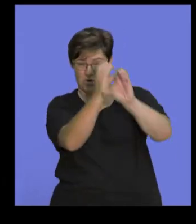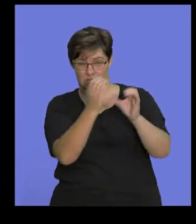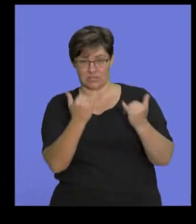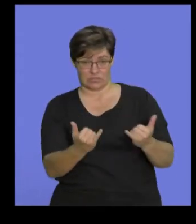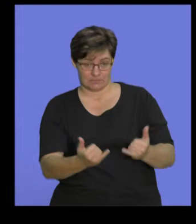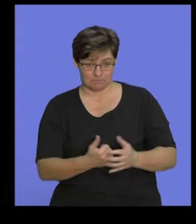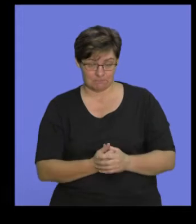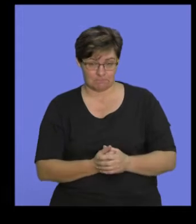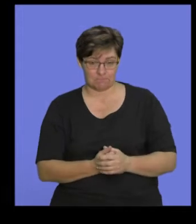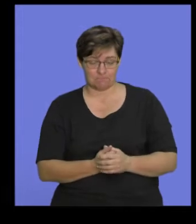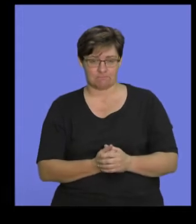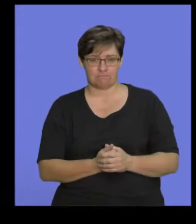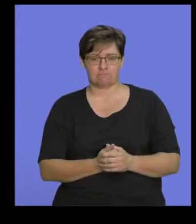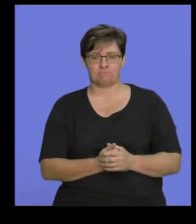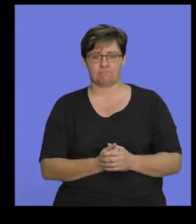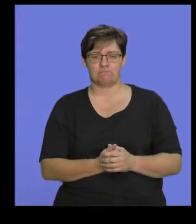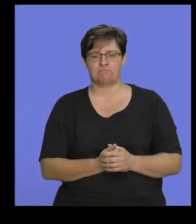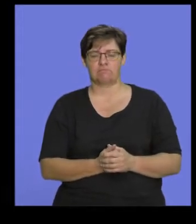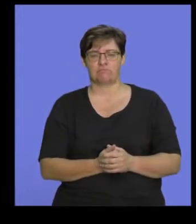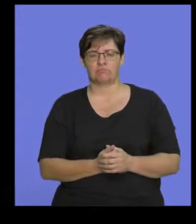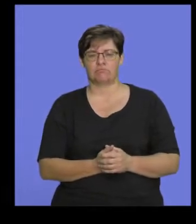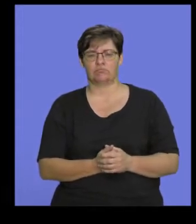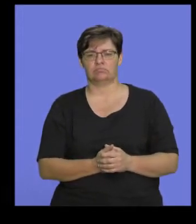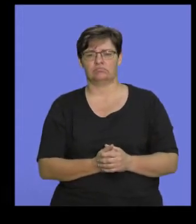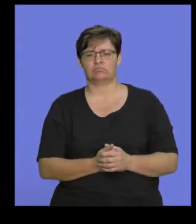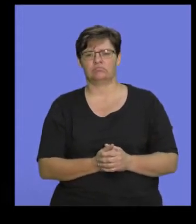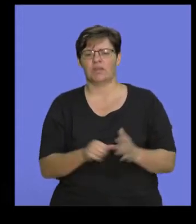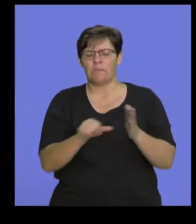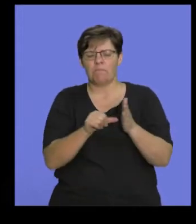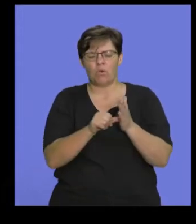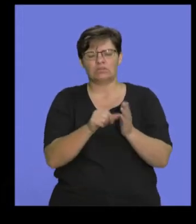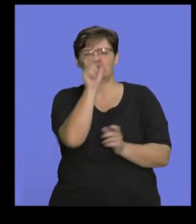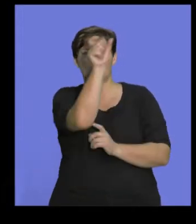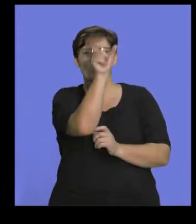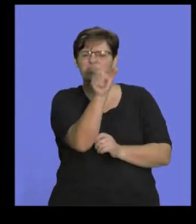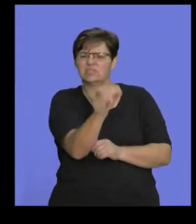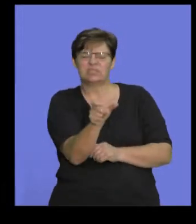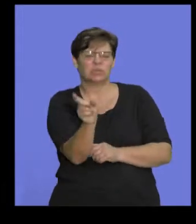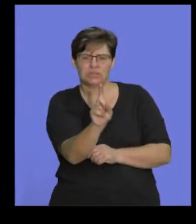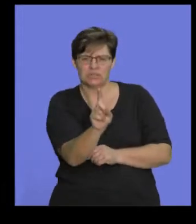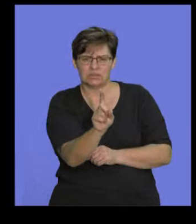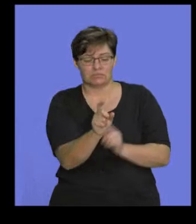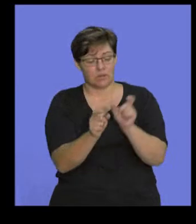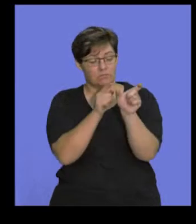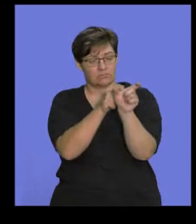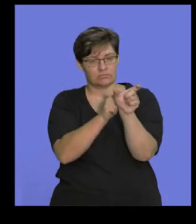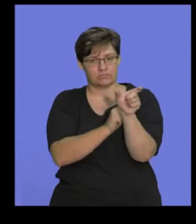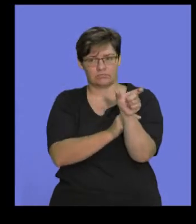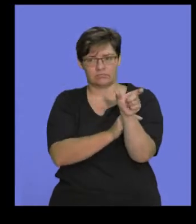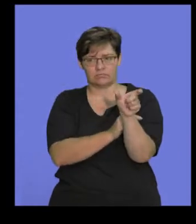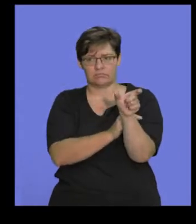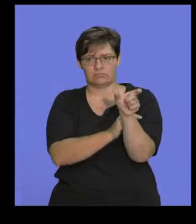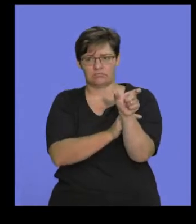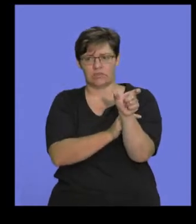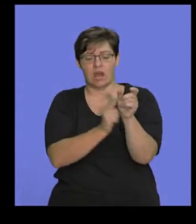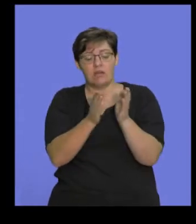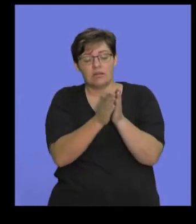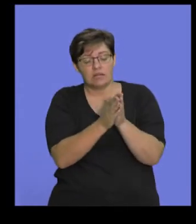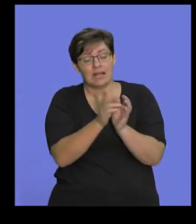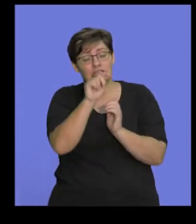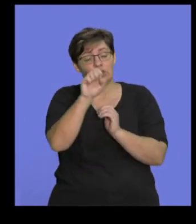of today. So the keywords for compound interest, they include the term or length of